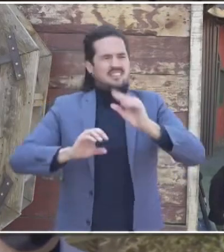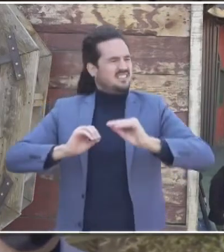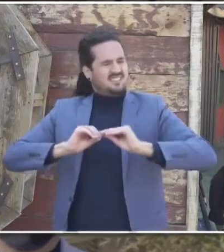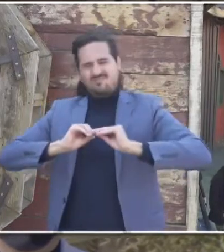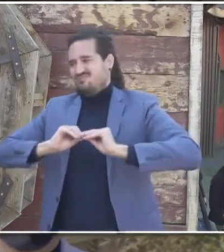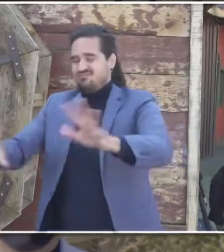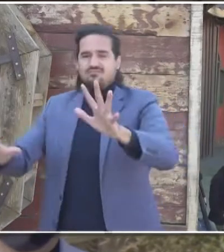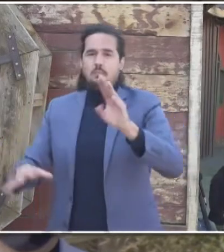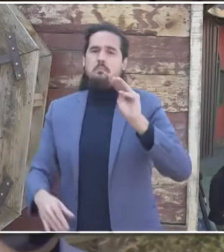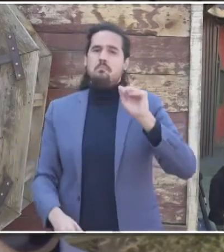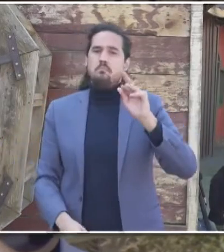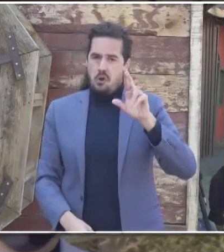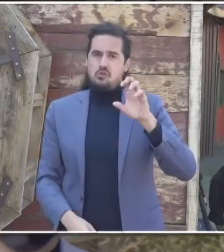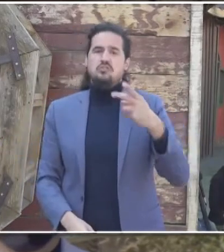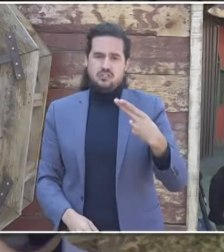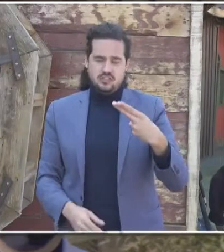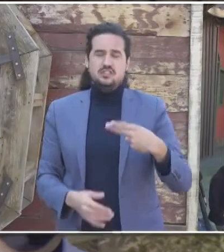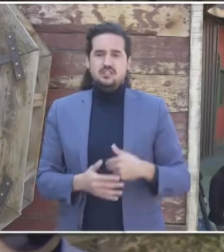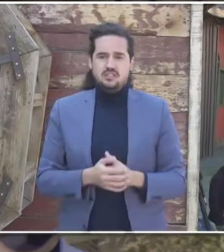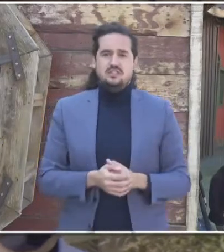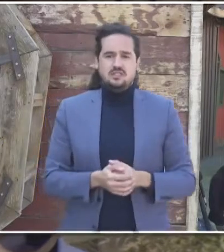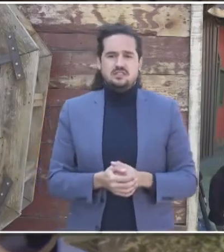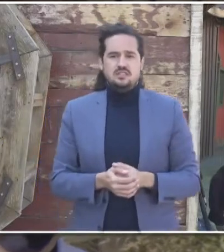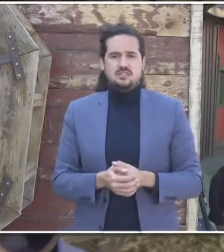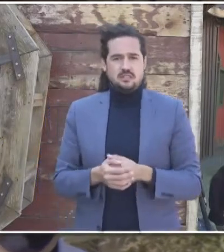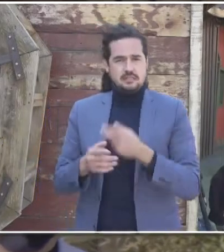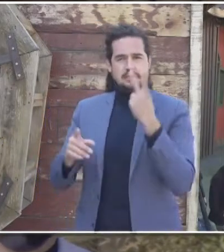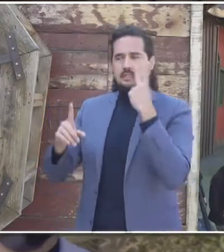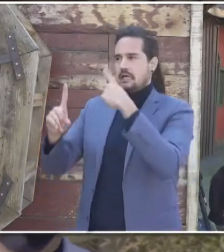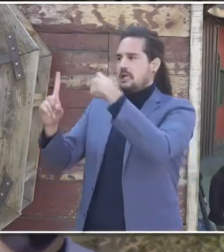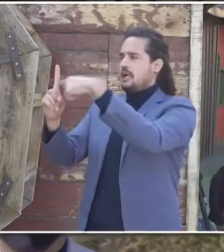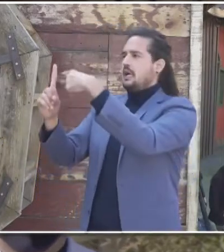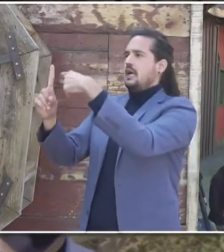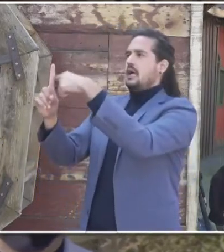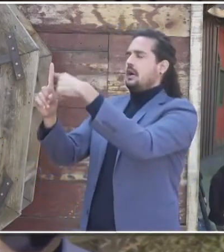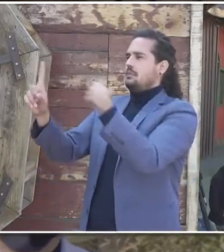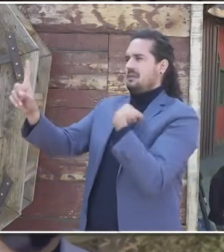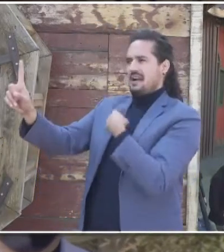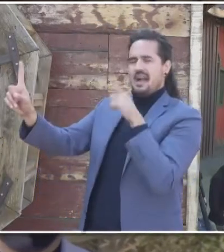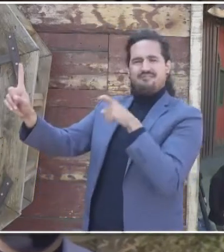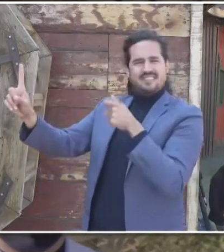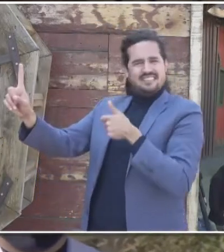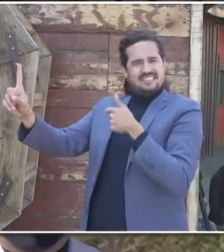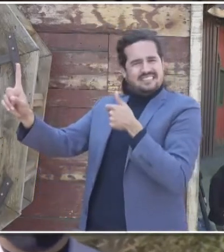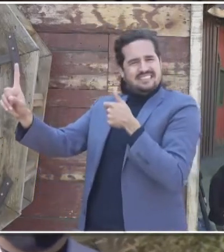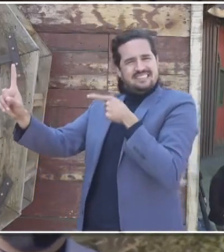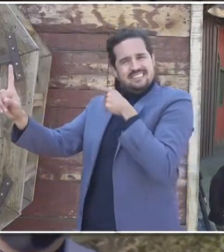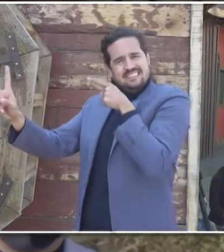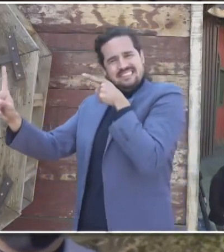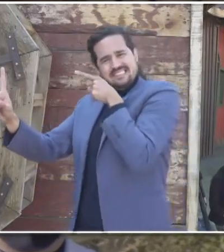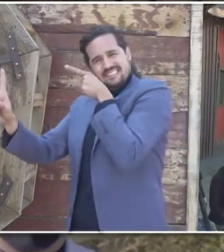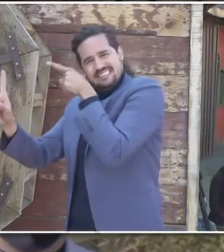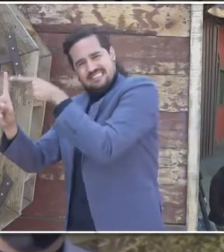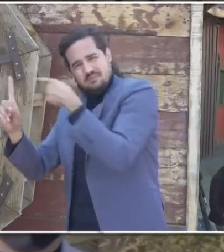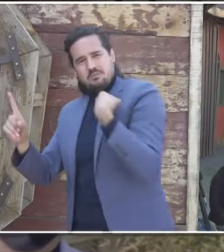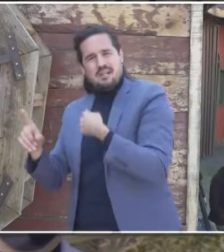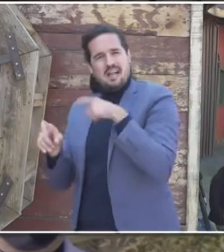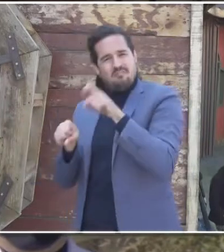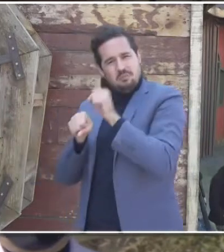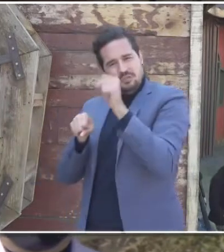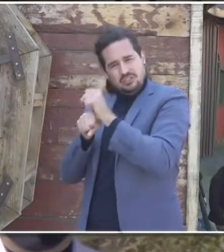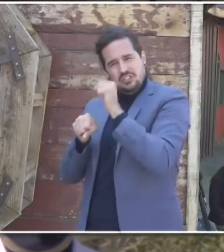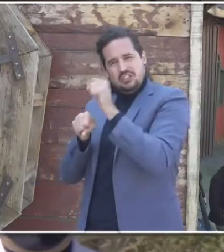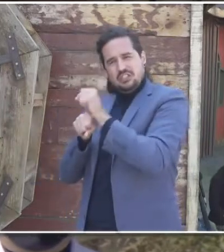tunnel, real progress across the spectrum, a commitment, not a passing interest, in the issues of equity,